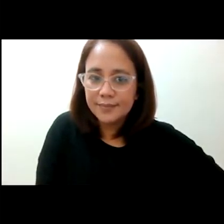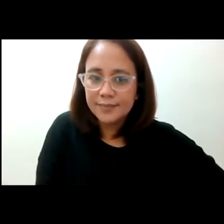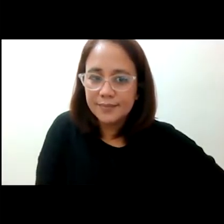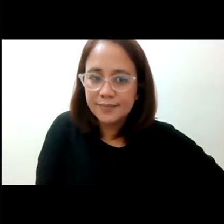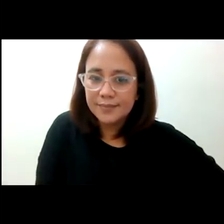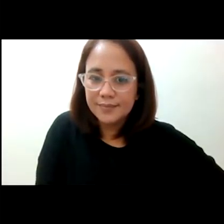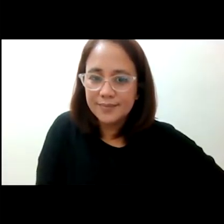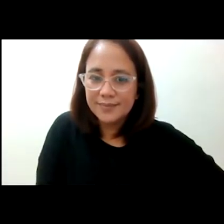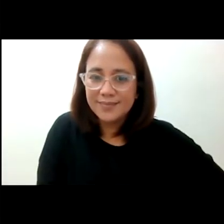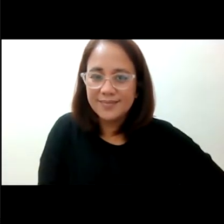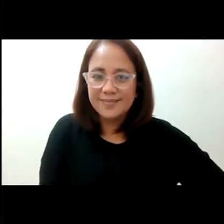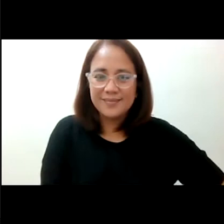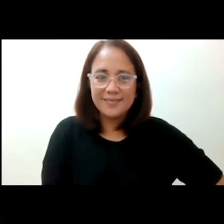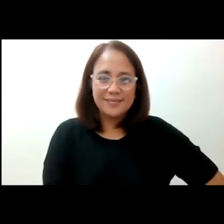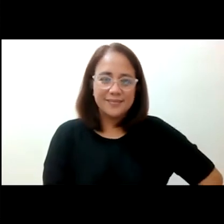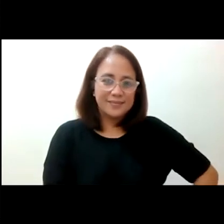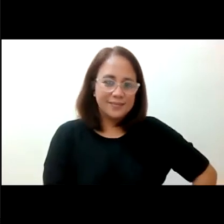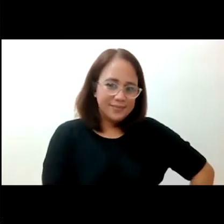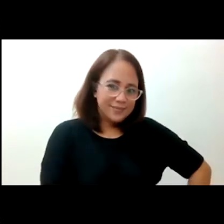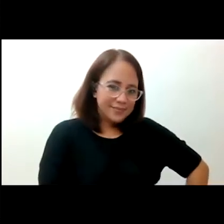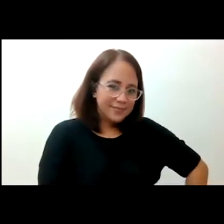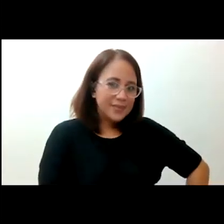think. yeah.